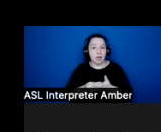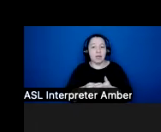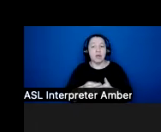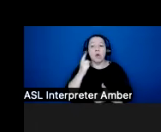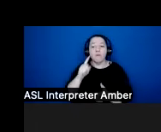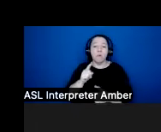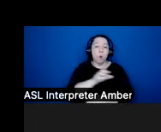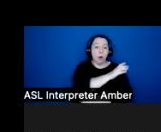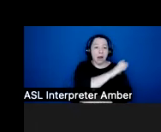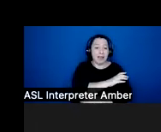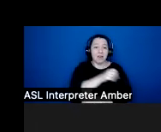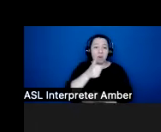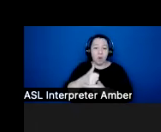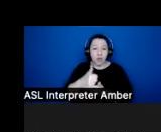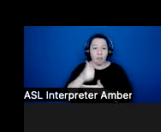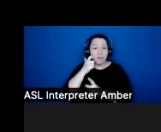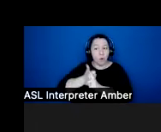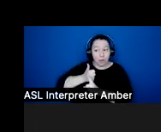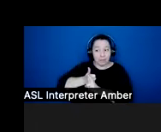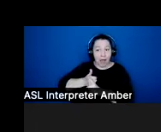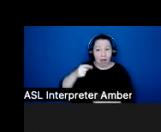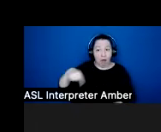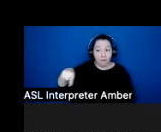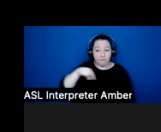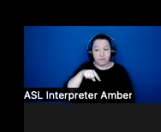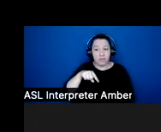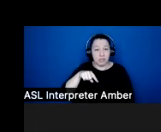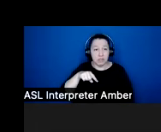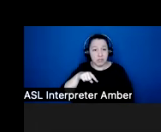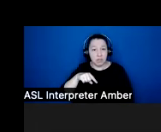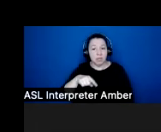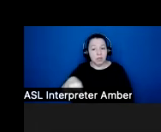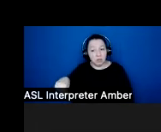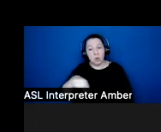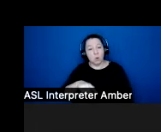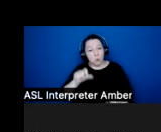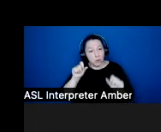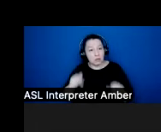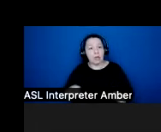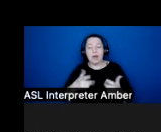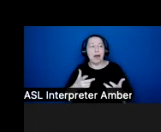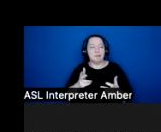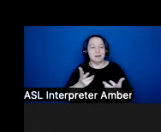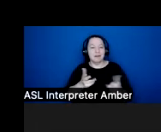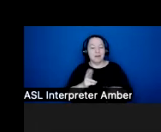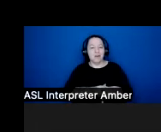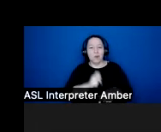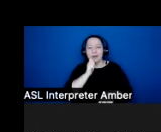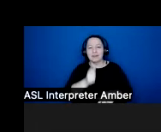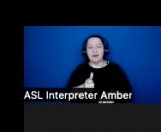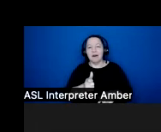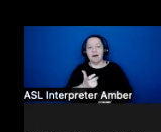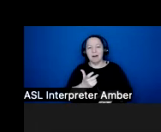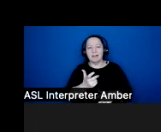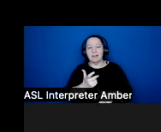clinical therapy for themselves so that they can, you know, of course, not the names, but